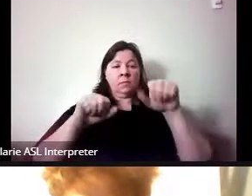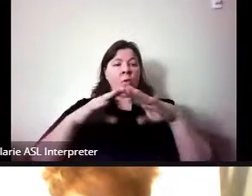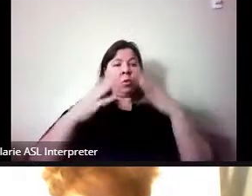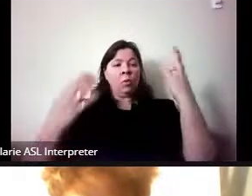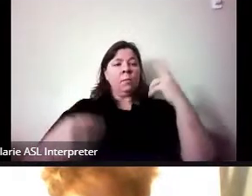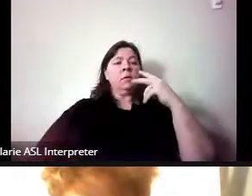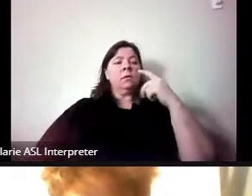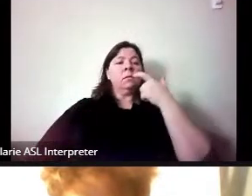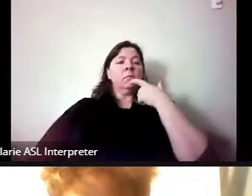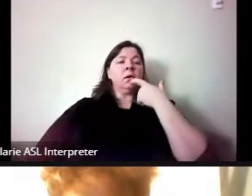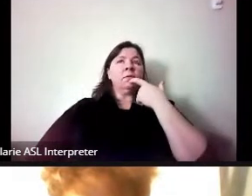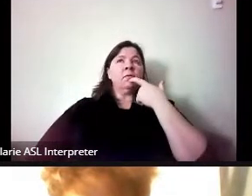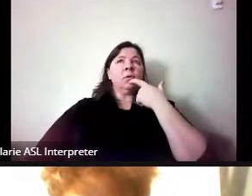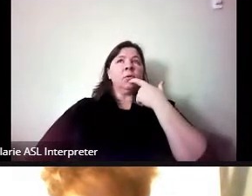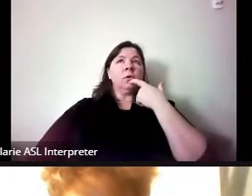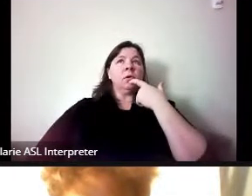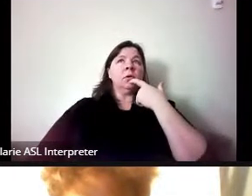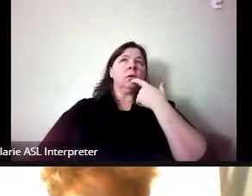yourself.